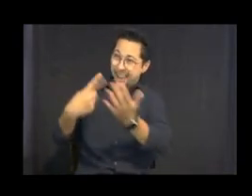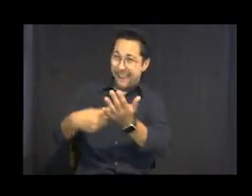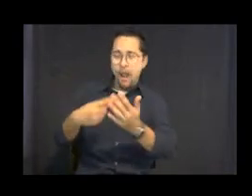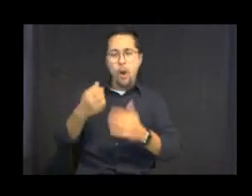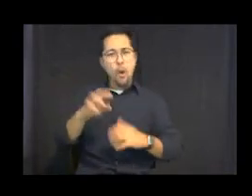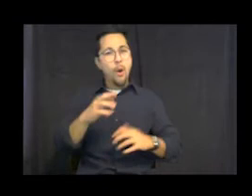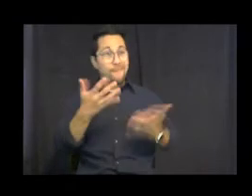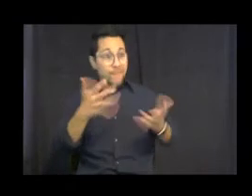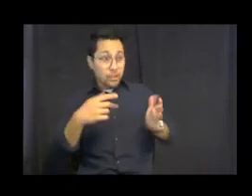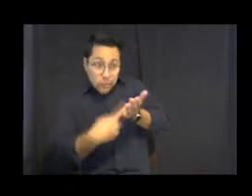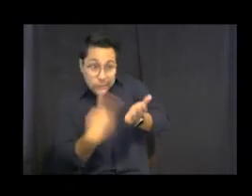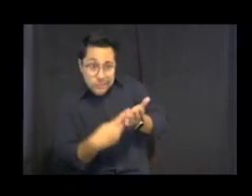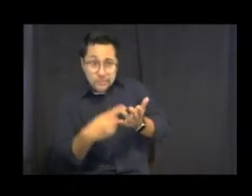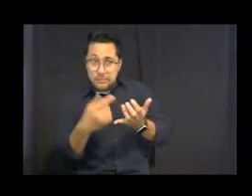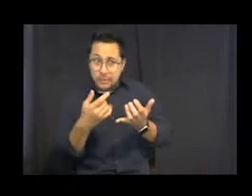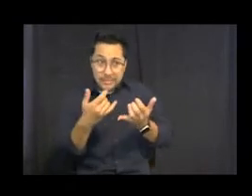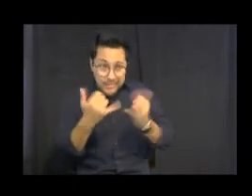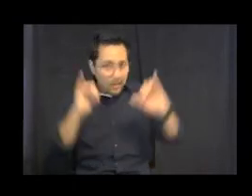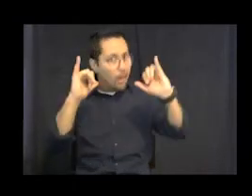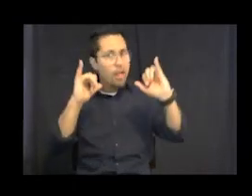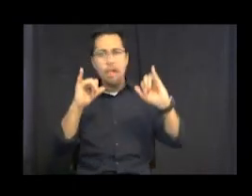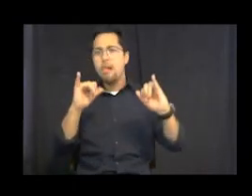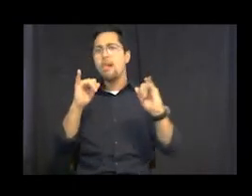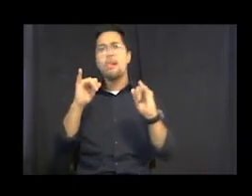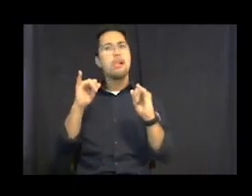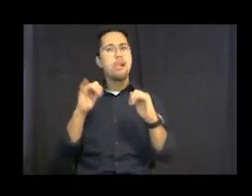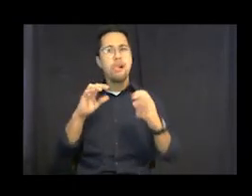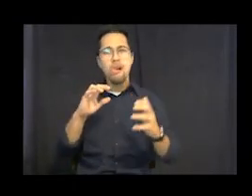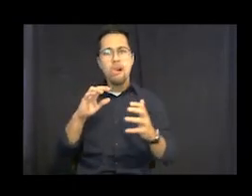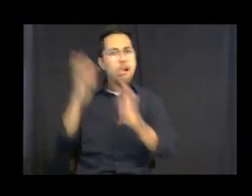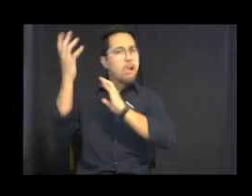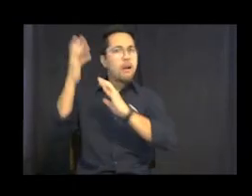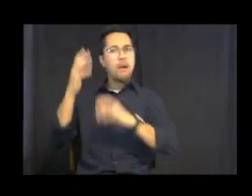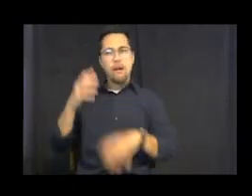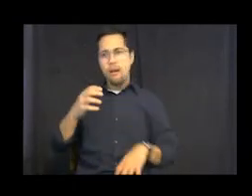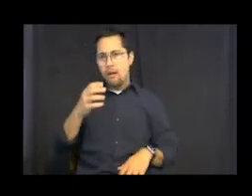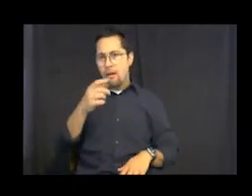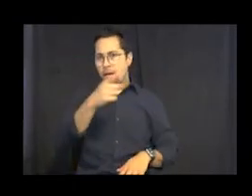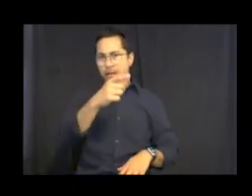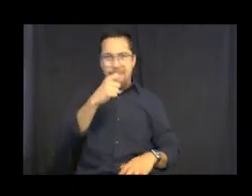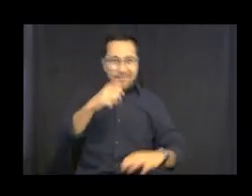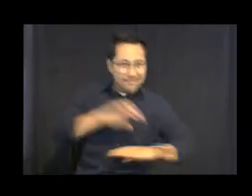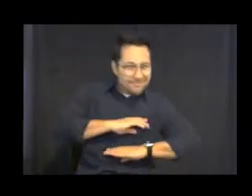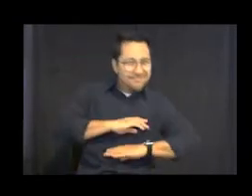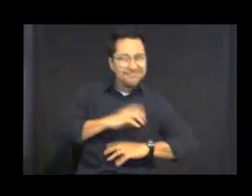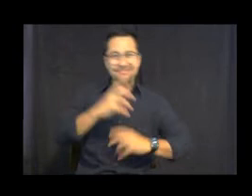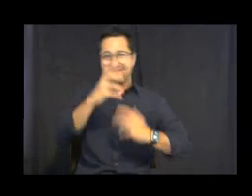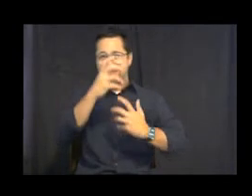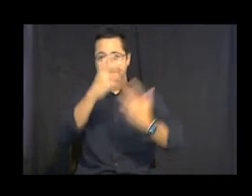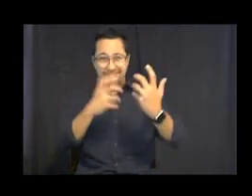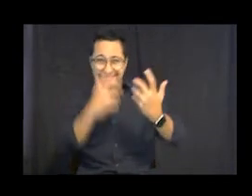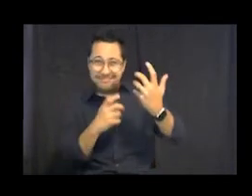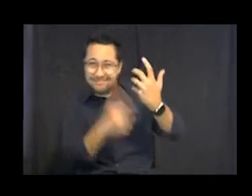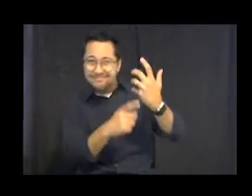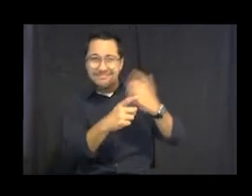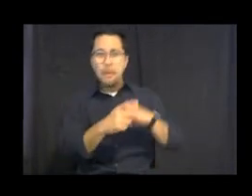done that and it still doesn't, after we've had a meeting and the service provider still isn't, working as to where the